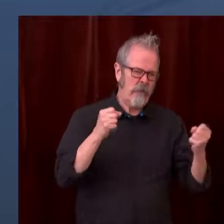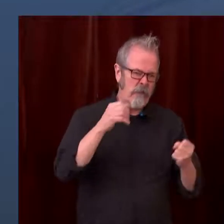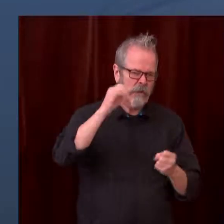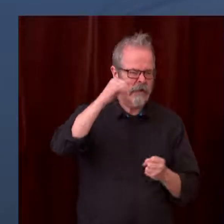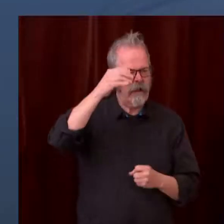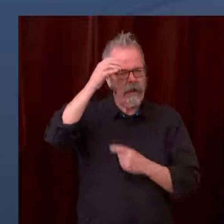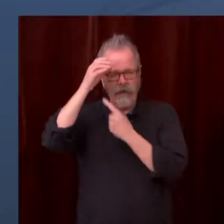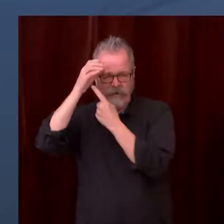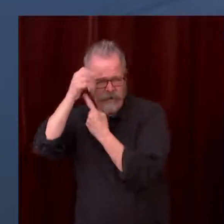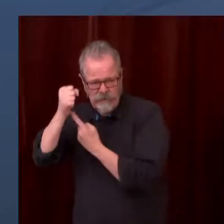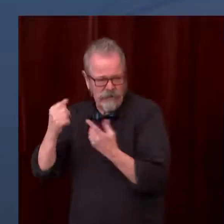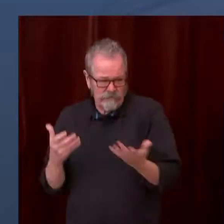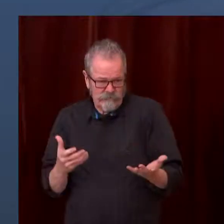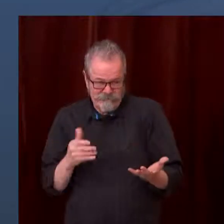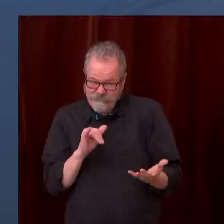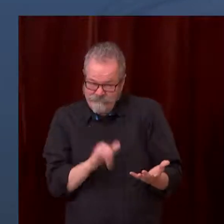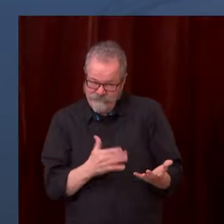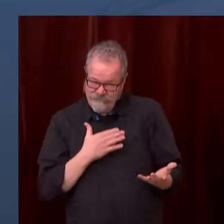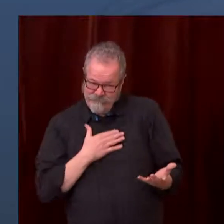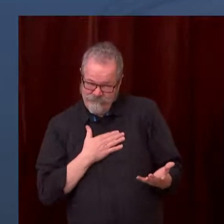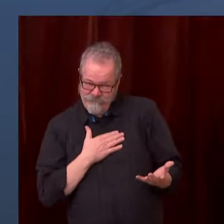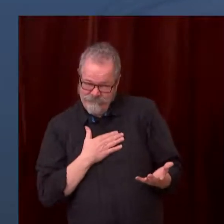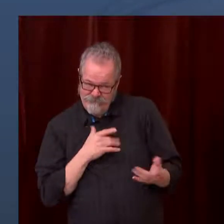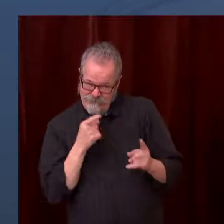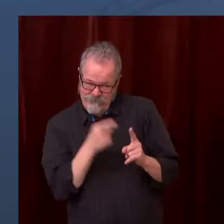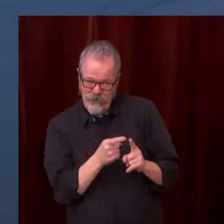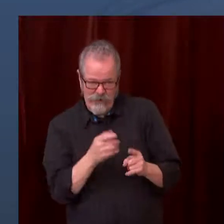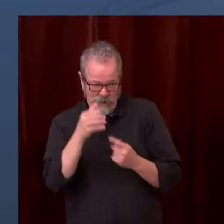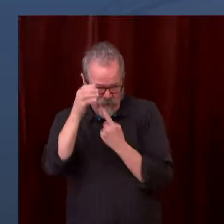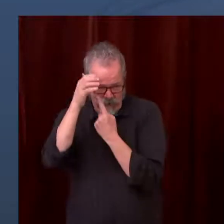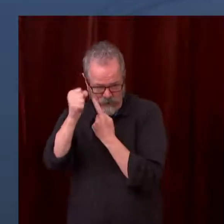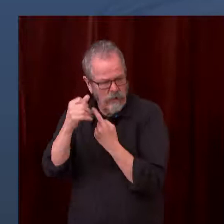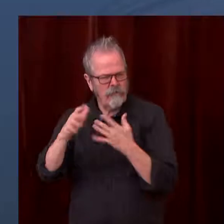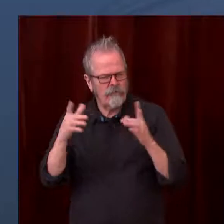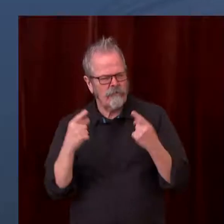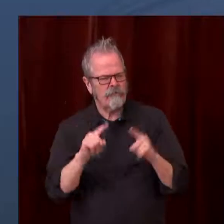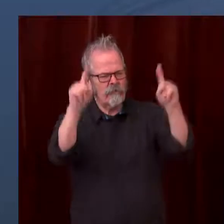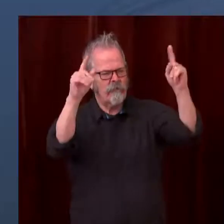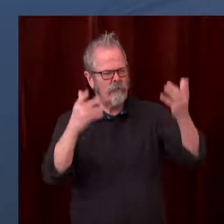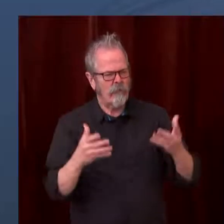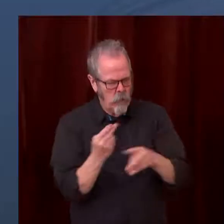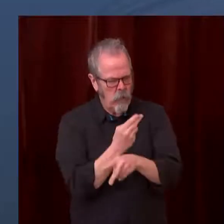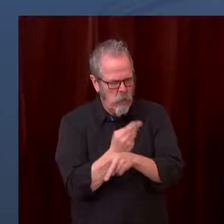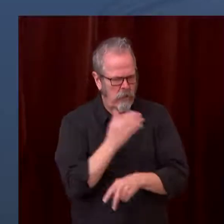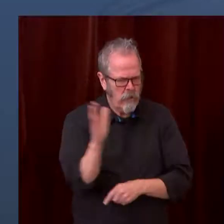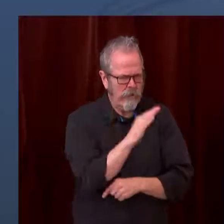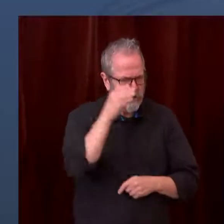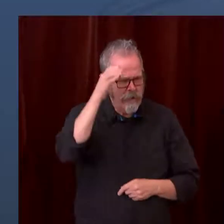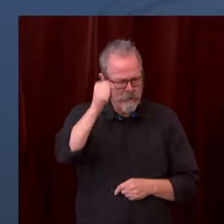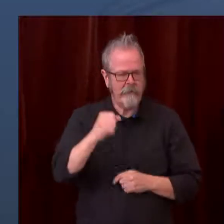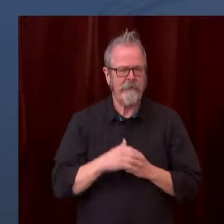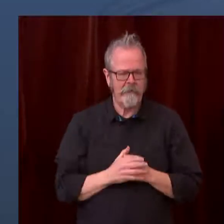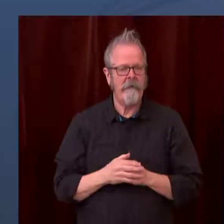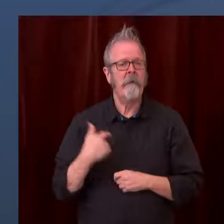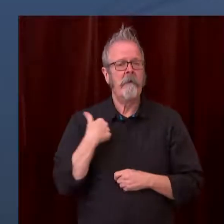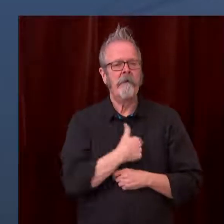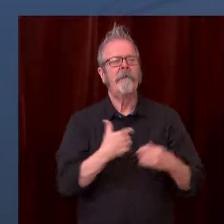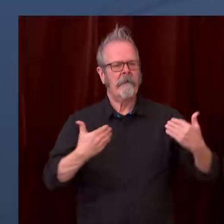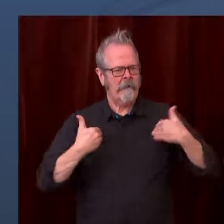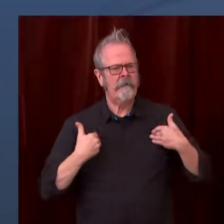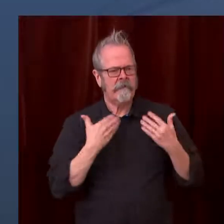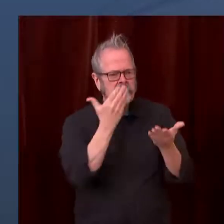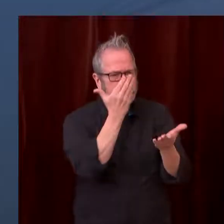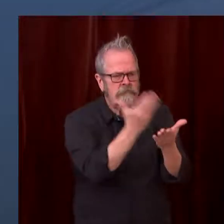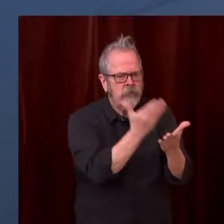those things to work for us across the state so that parents have options to have on-site instruction or